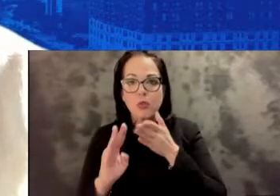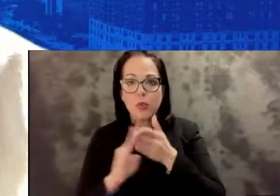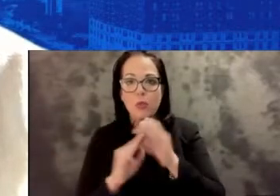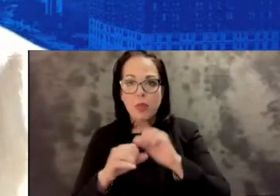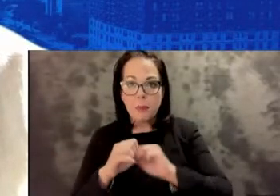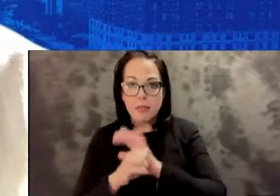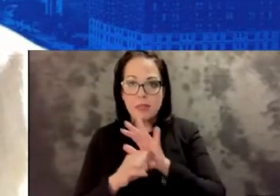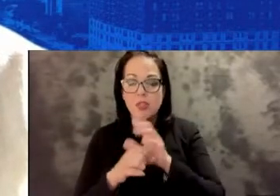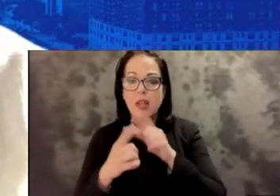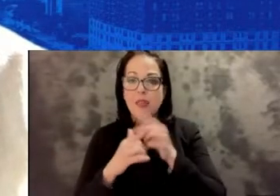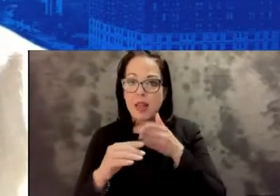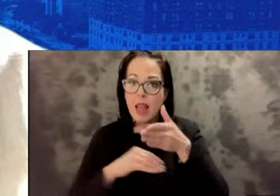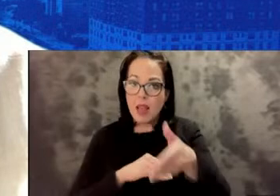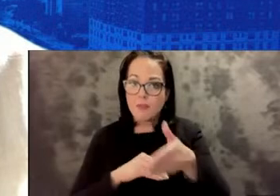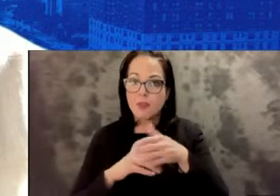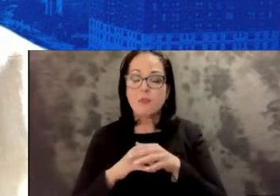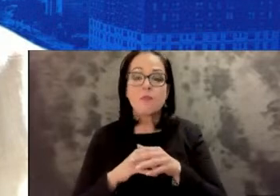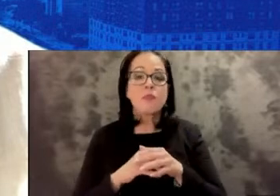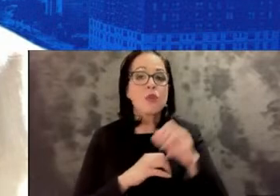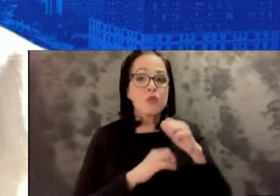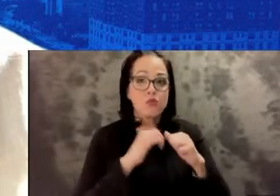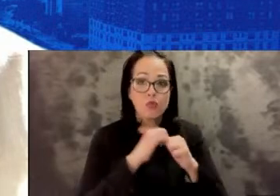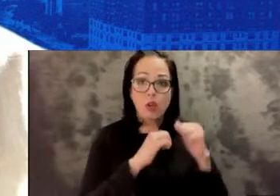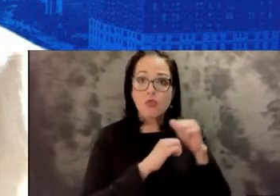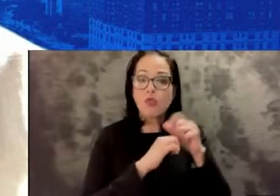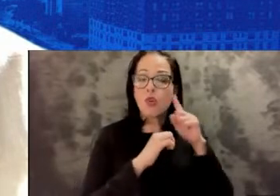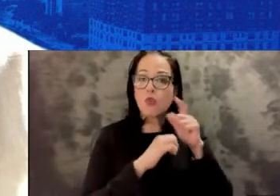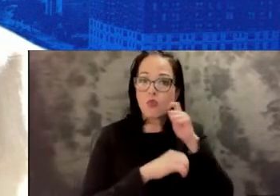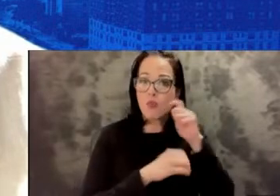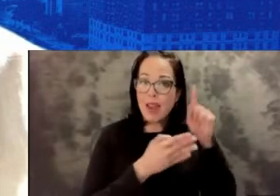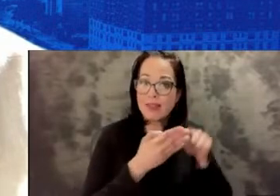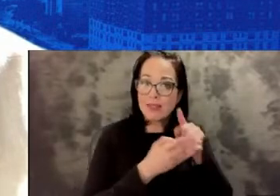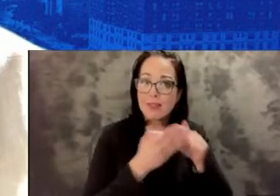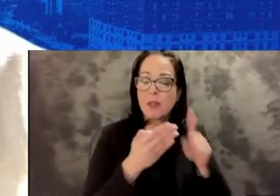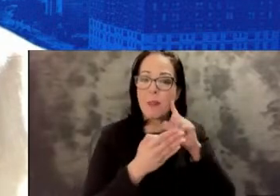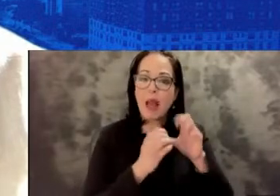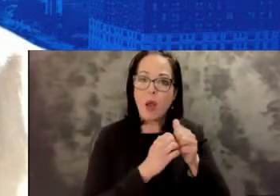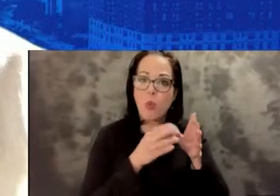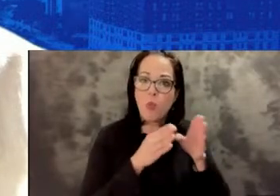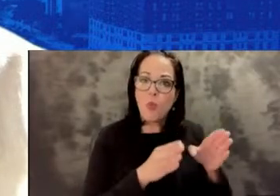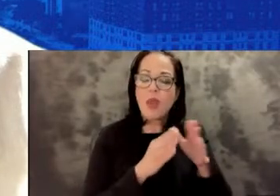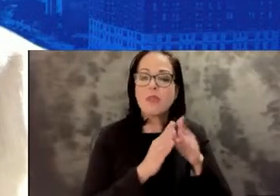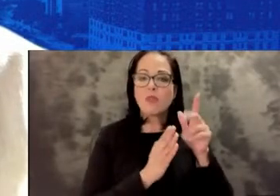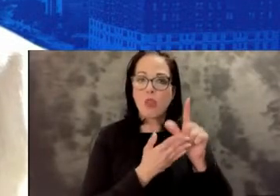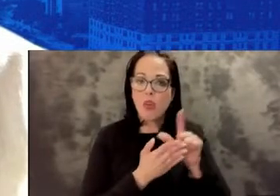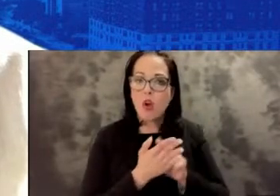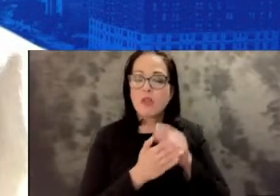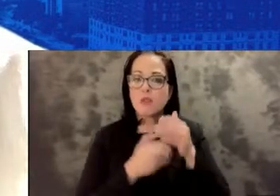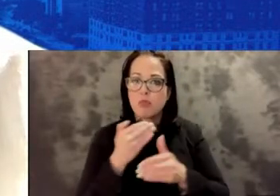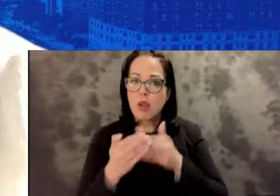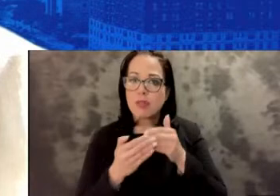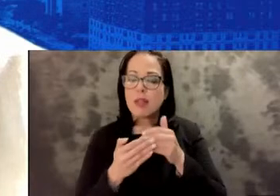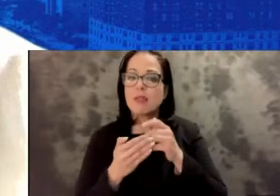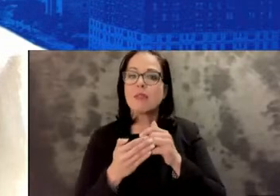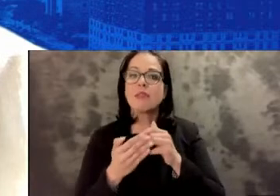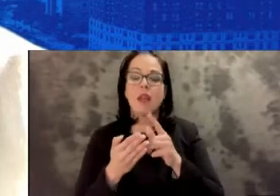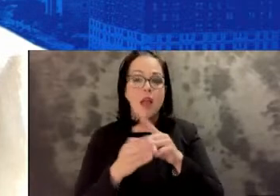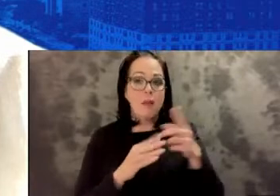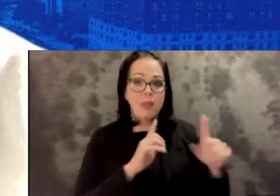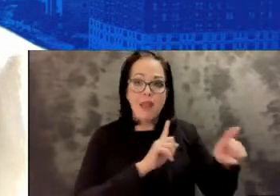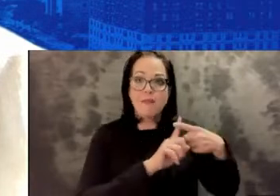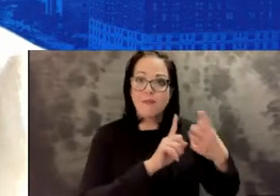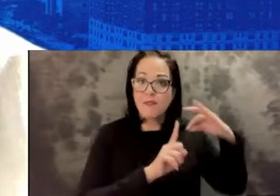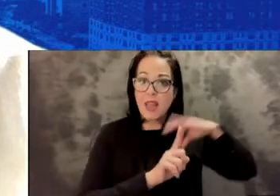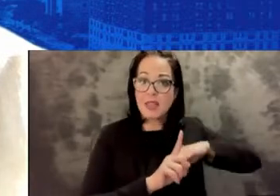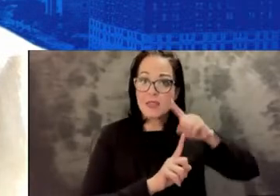and afterwards. So structural racism is the ways that laws, policies, and processes advantage whites while